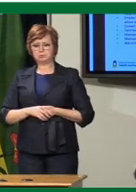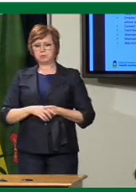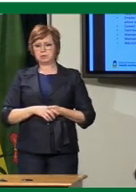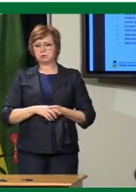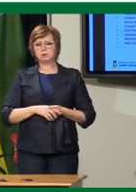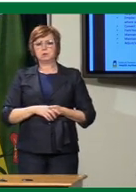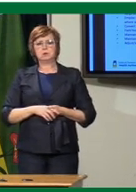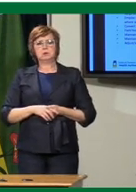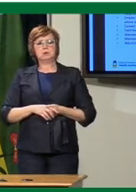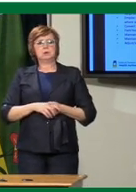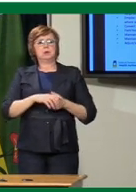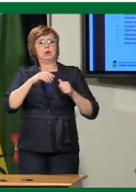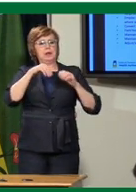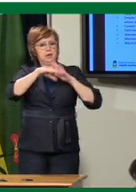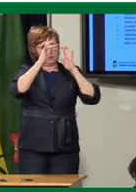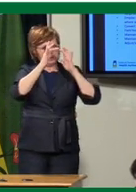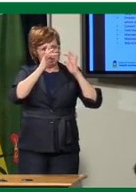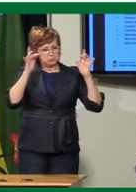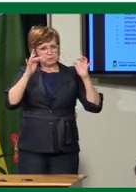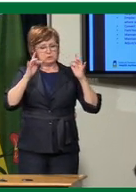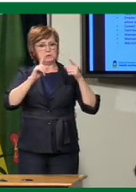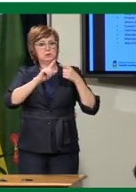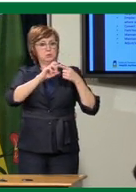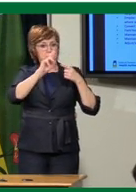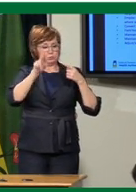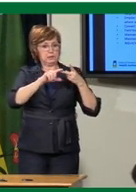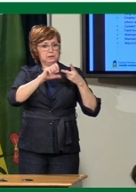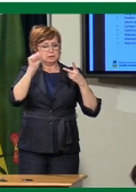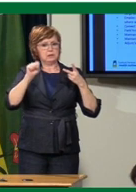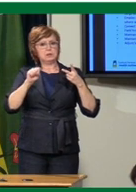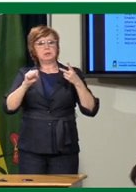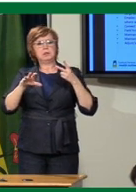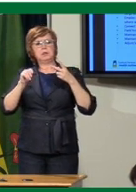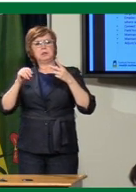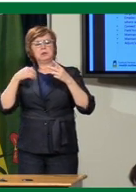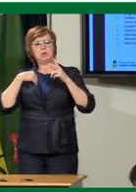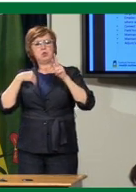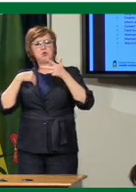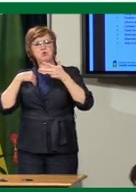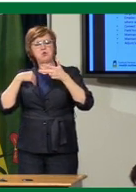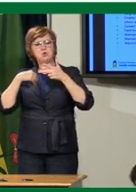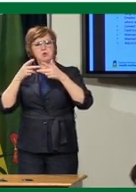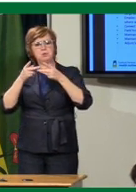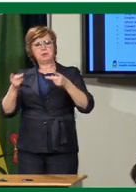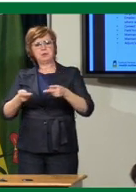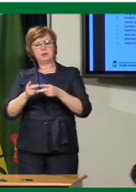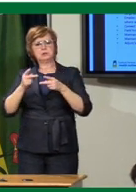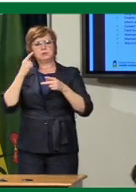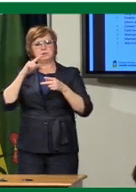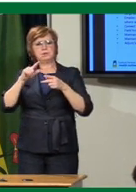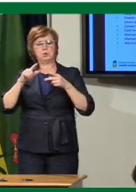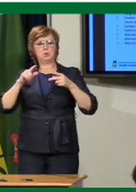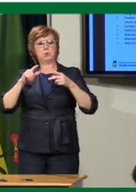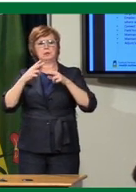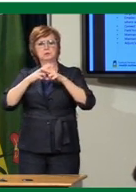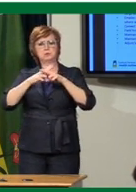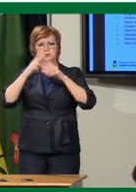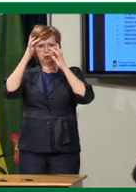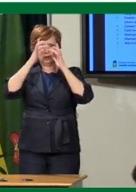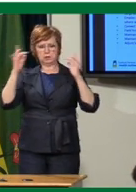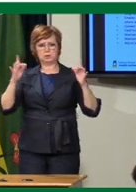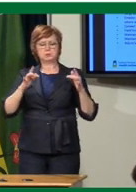field hospital in Saskatoon and one in Regina. We also employ a combination of mixed hospitals,